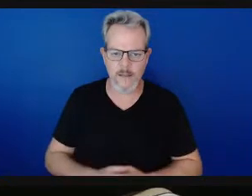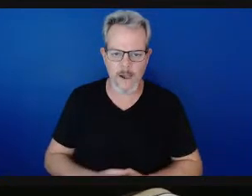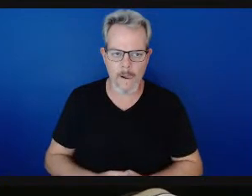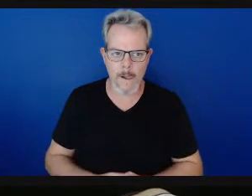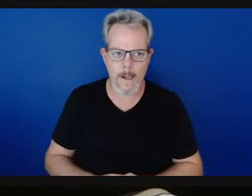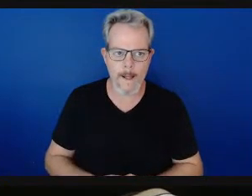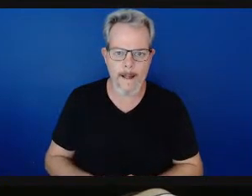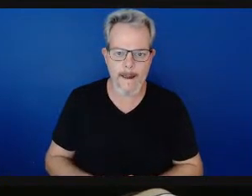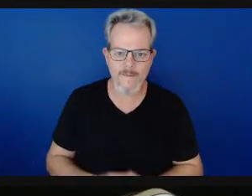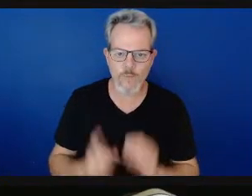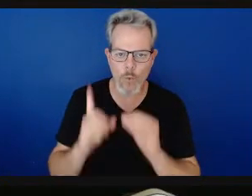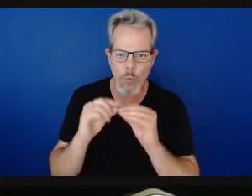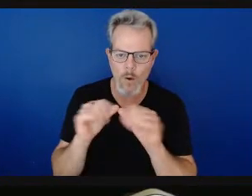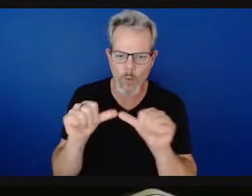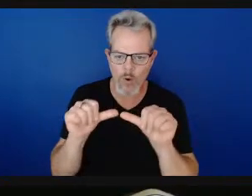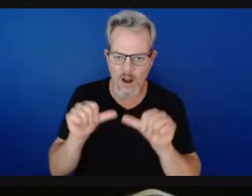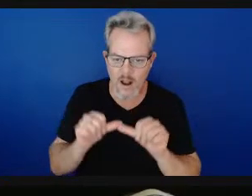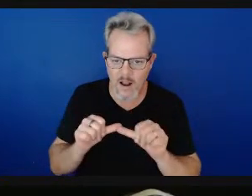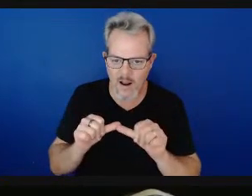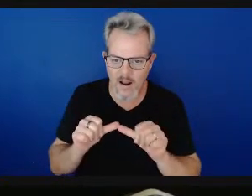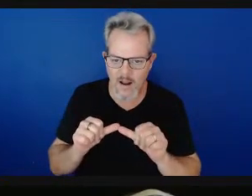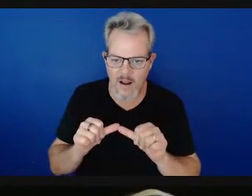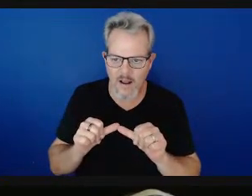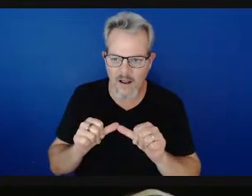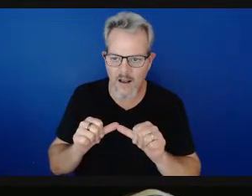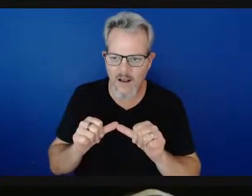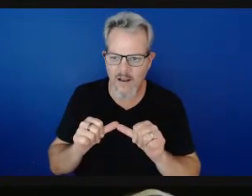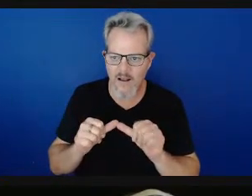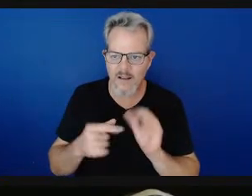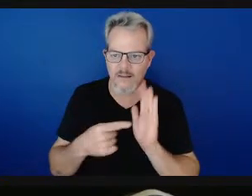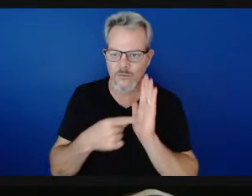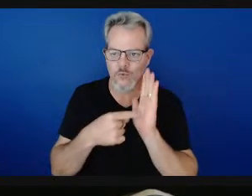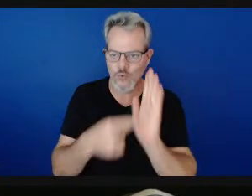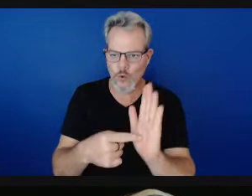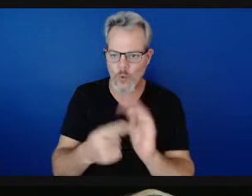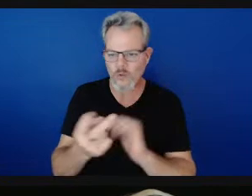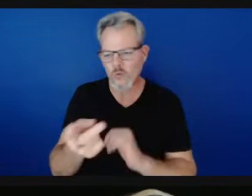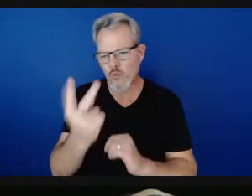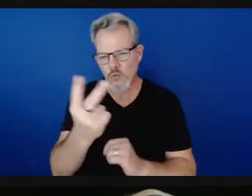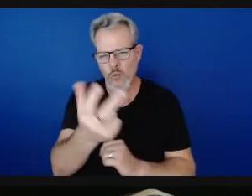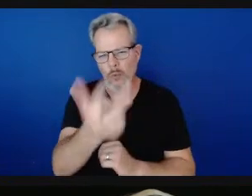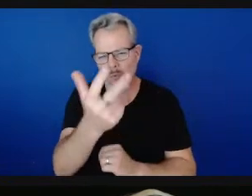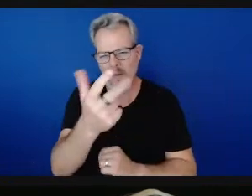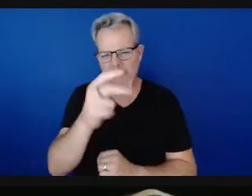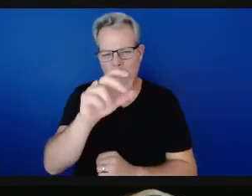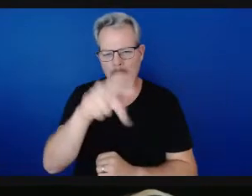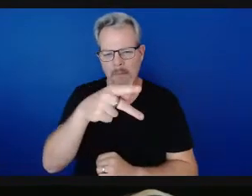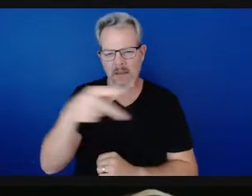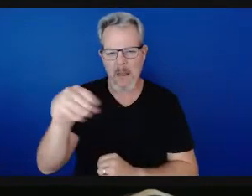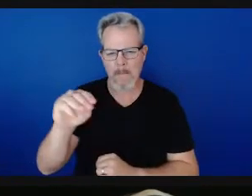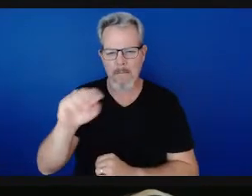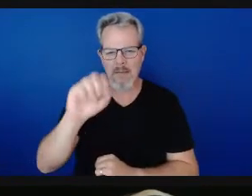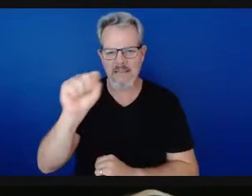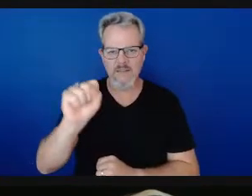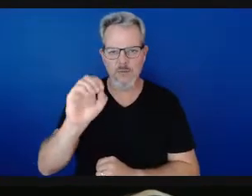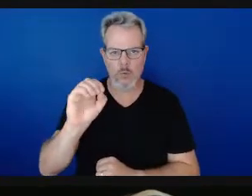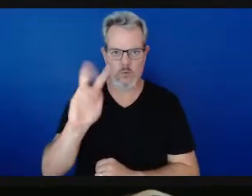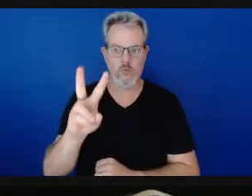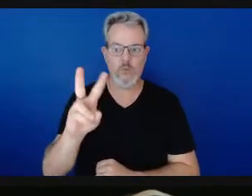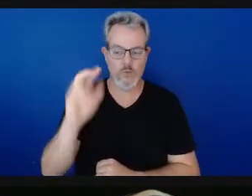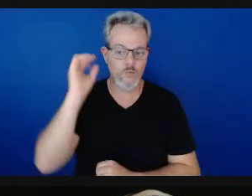And one more station here showing, in this case, 2 to 3 ppm of SO2. And this is a